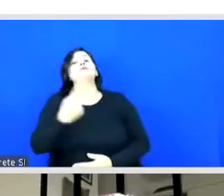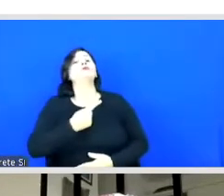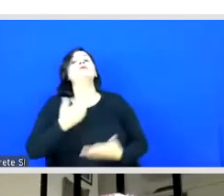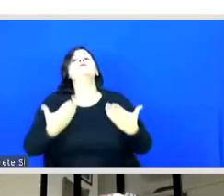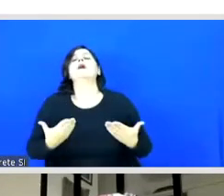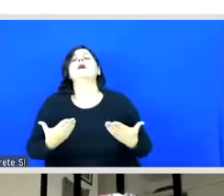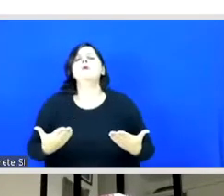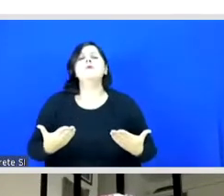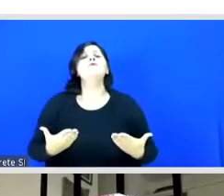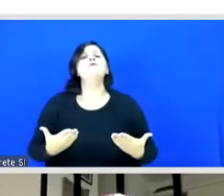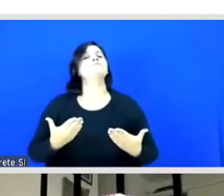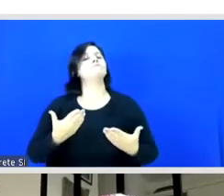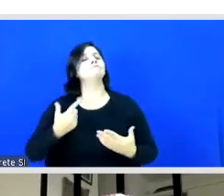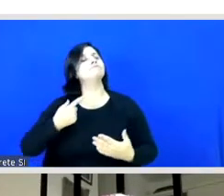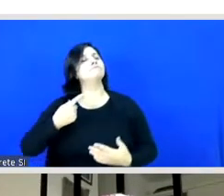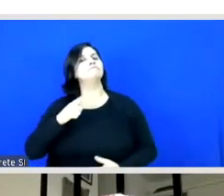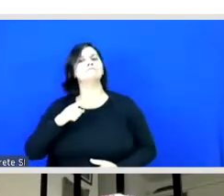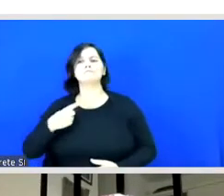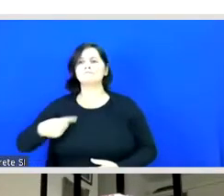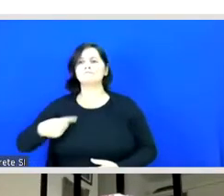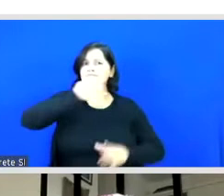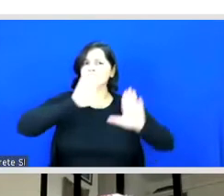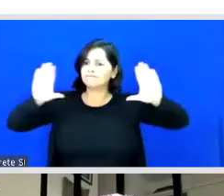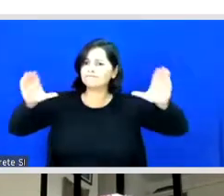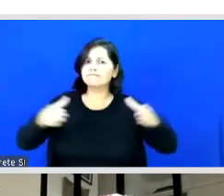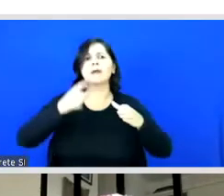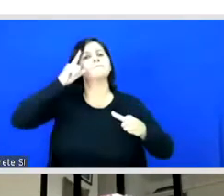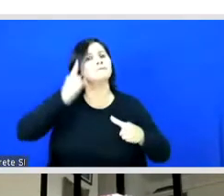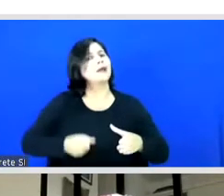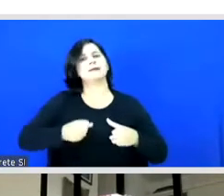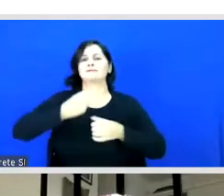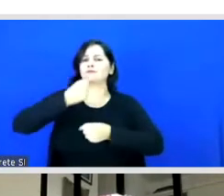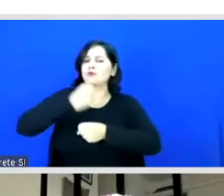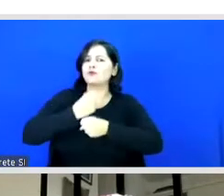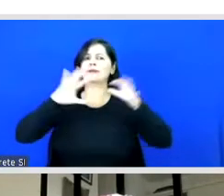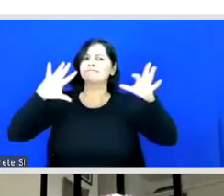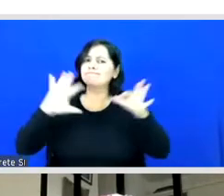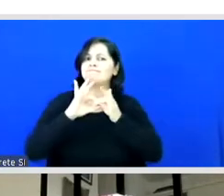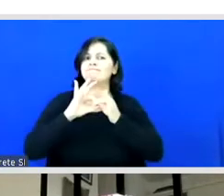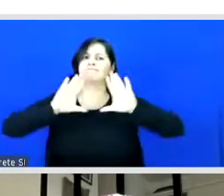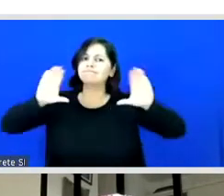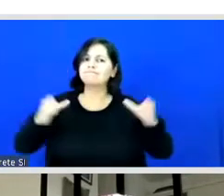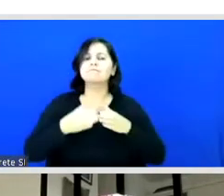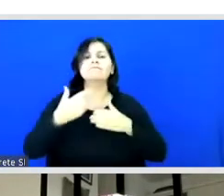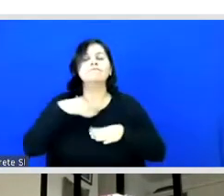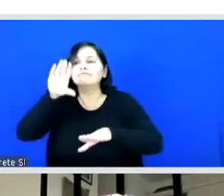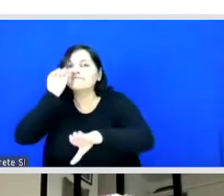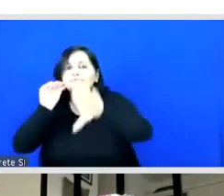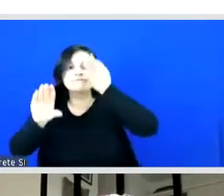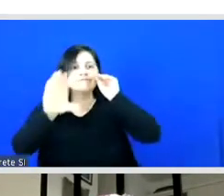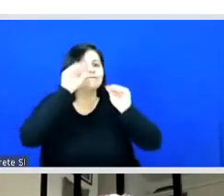and learn from each other and see how we can complement what innovations indigenous women already have and how this can be also